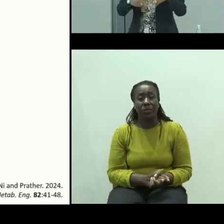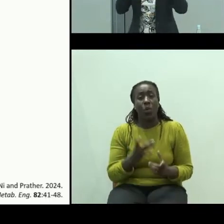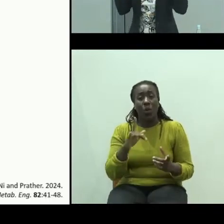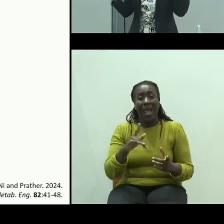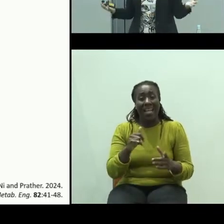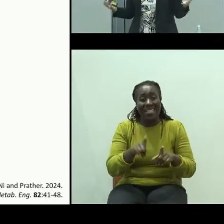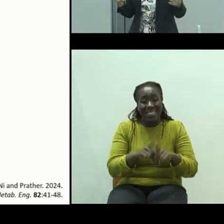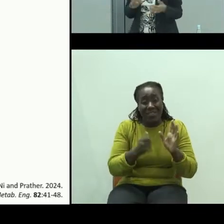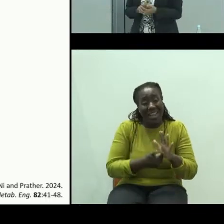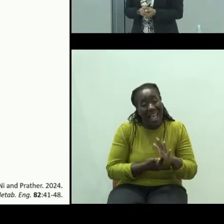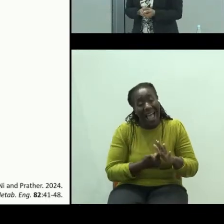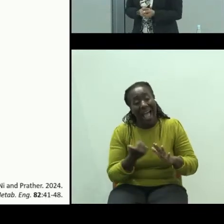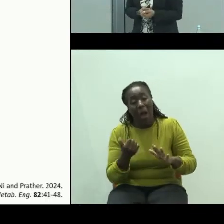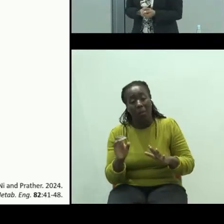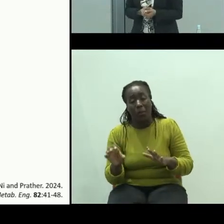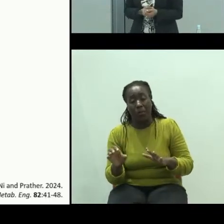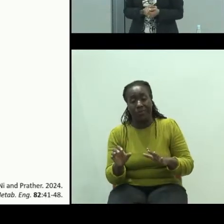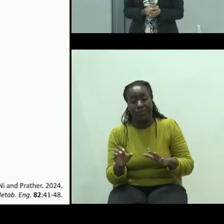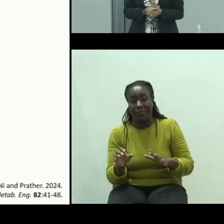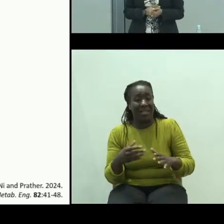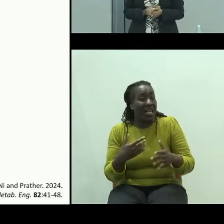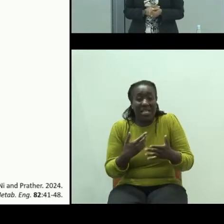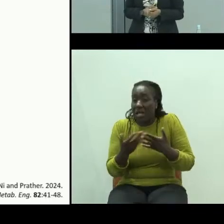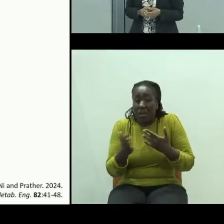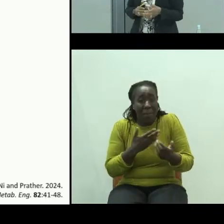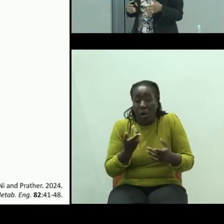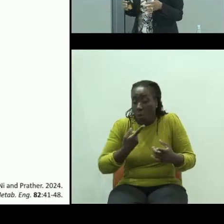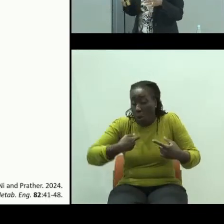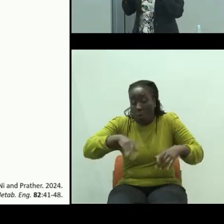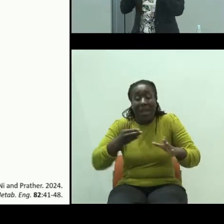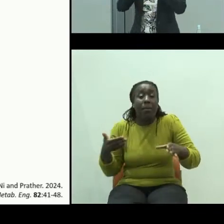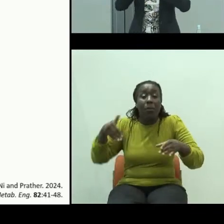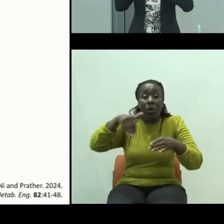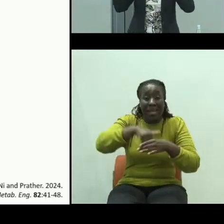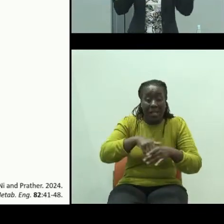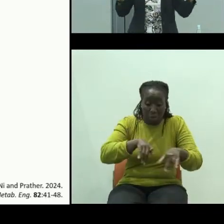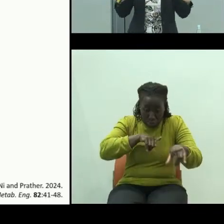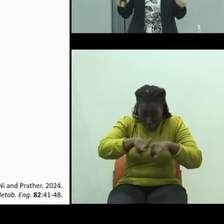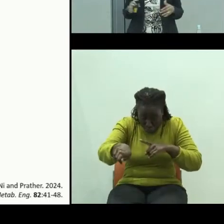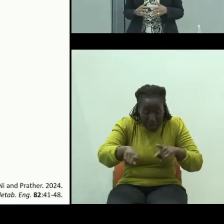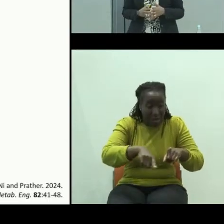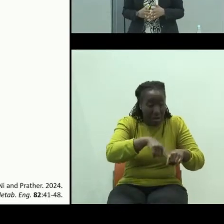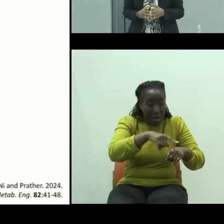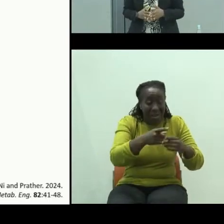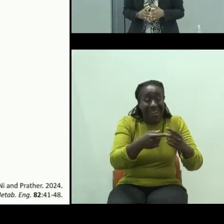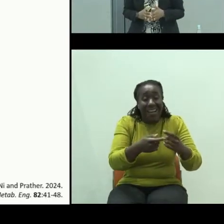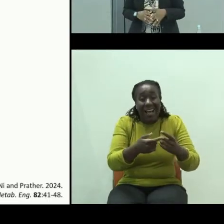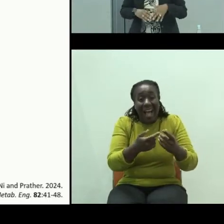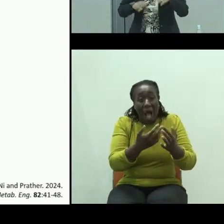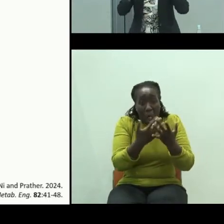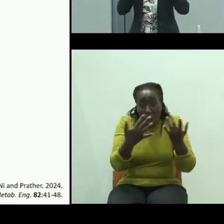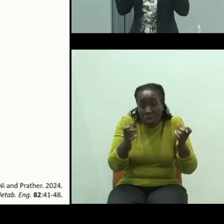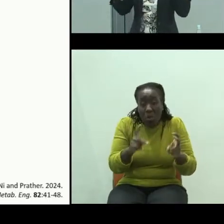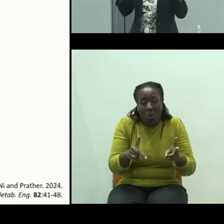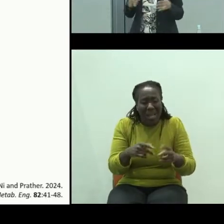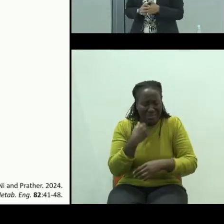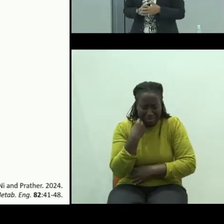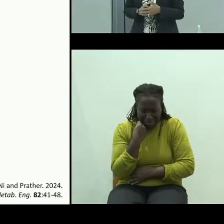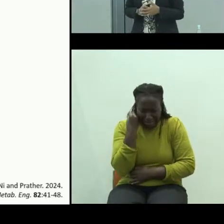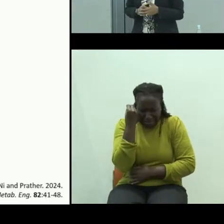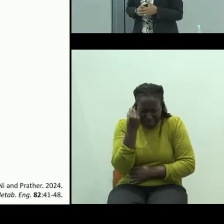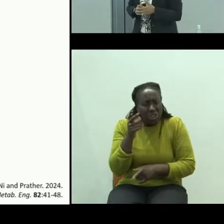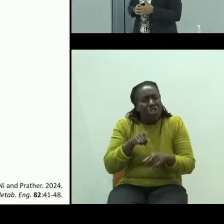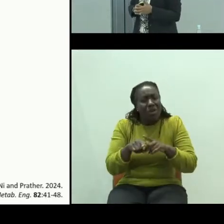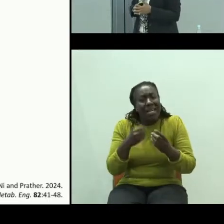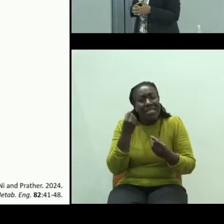output irrespective of the input would be. We've tried a number of ways to explain why this happens, and again,